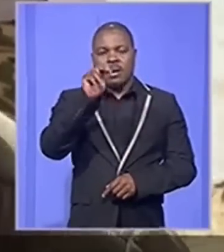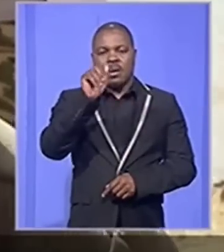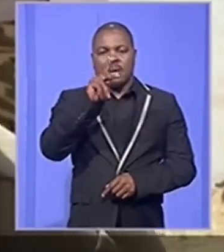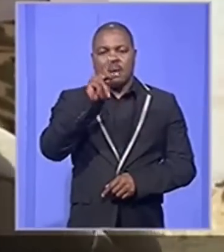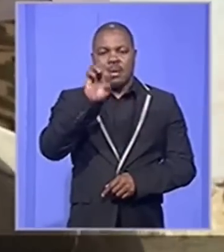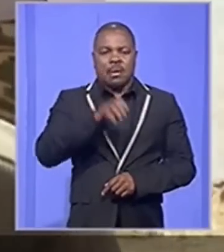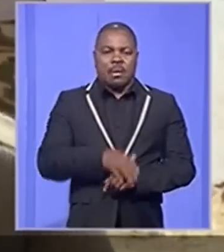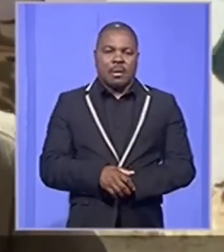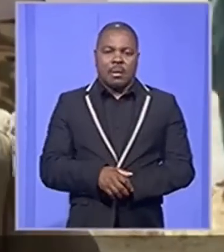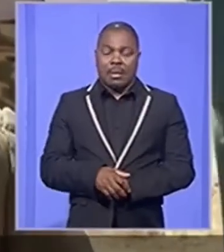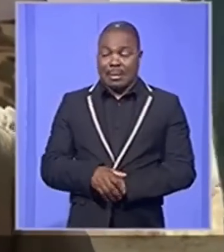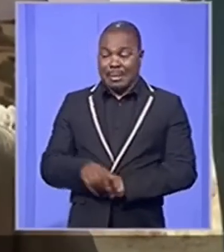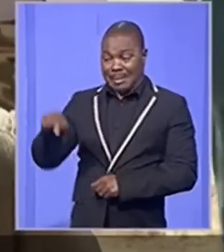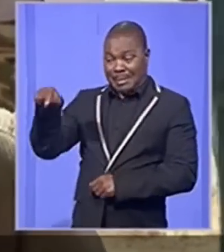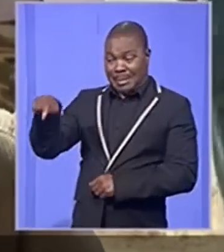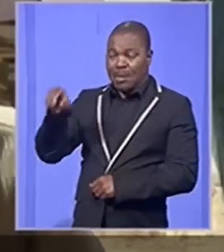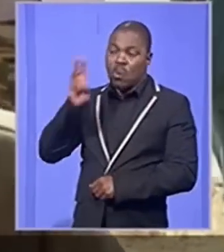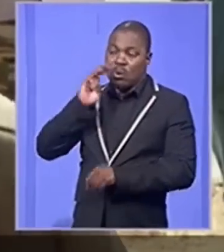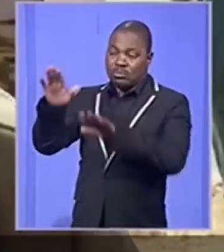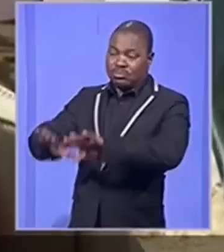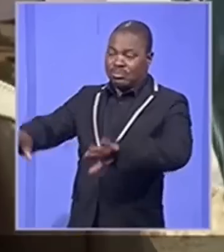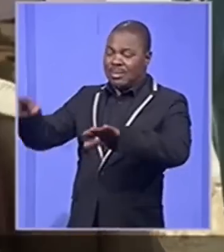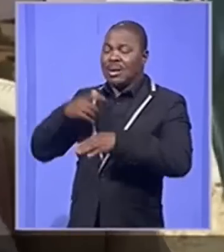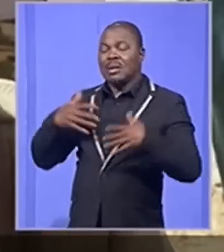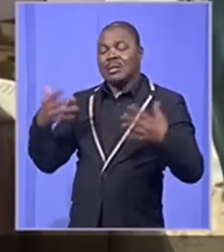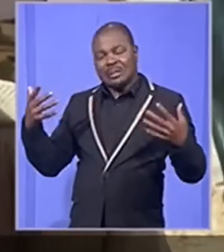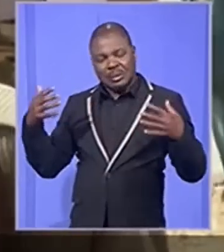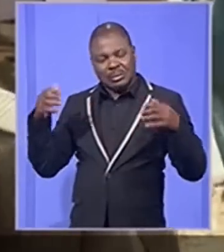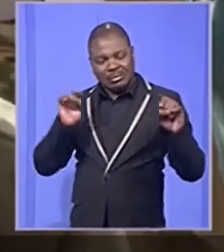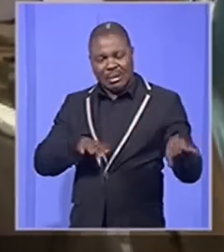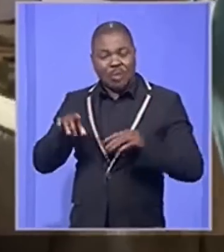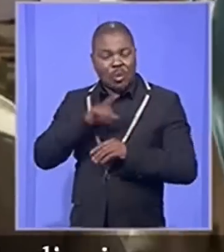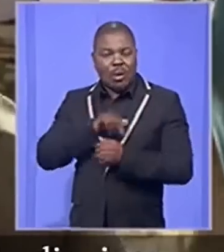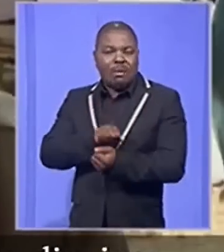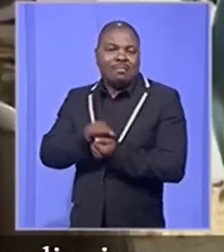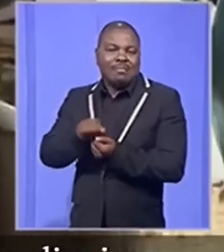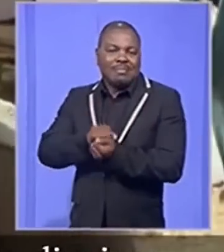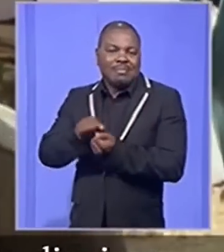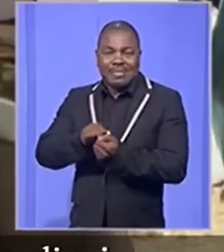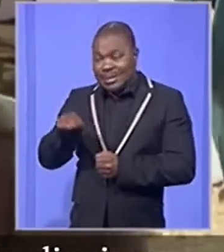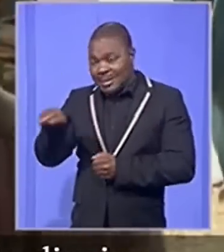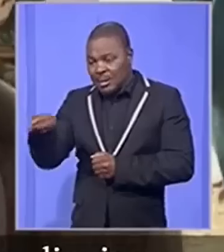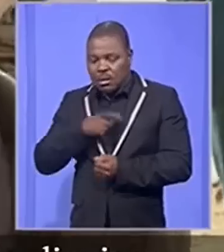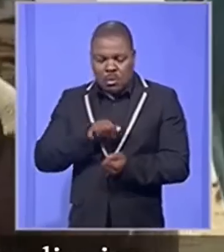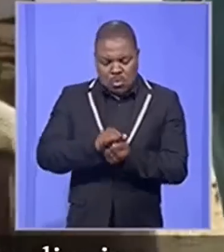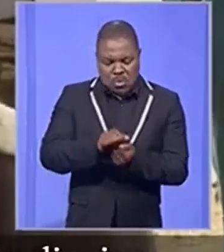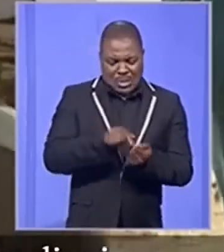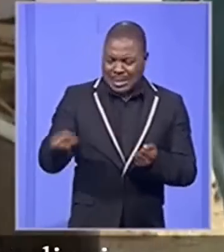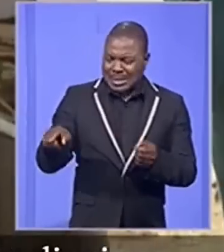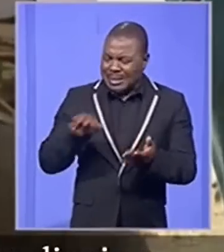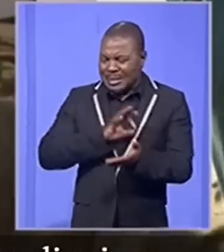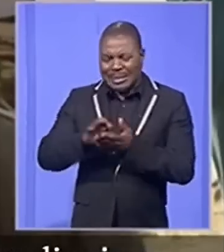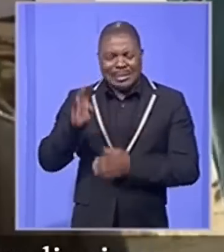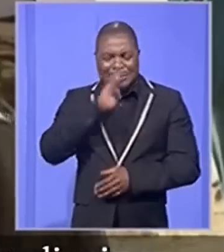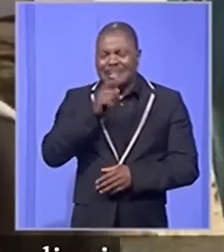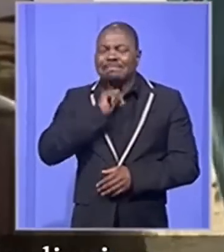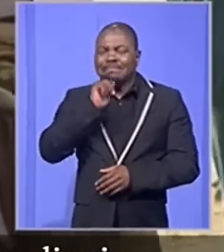Mfuta mongana re sokolla washing ene lona ga phepa for washing re setse re foster